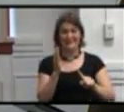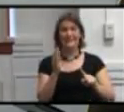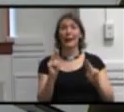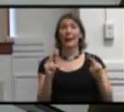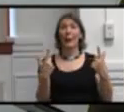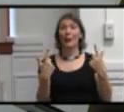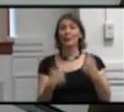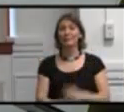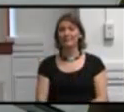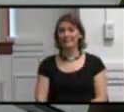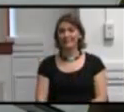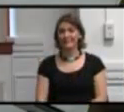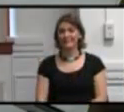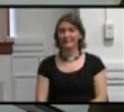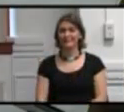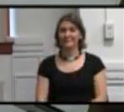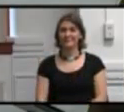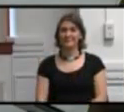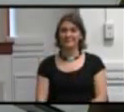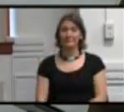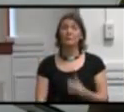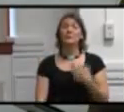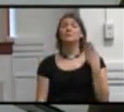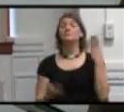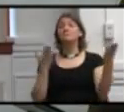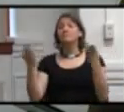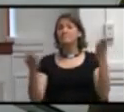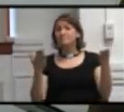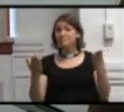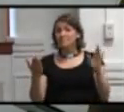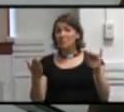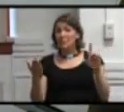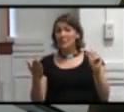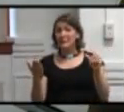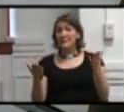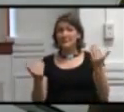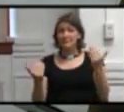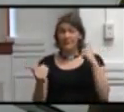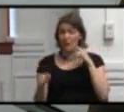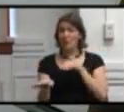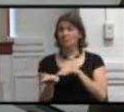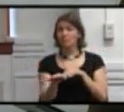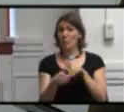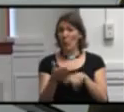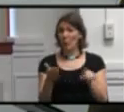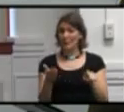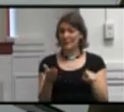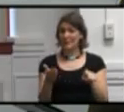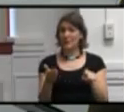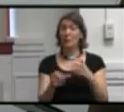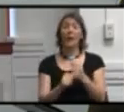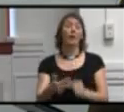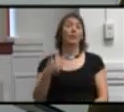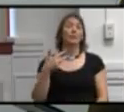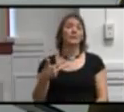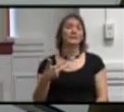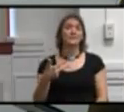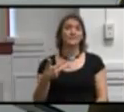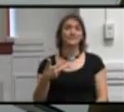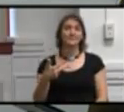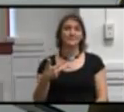service. We put out a bid for a trailer that met our specifications, and we received three